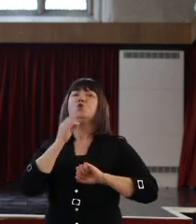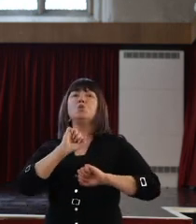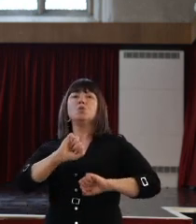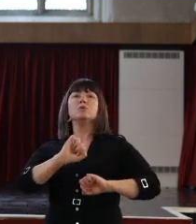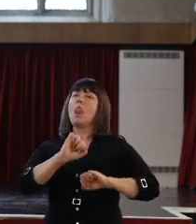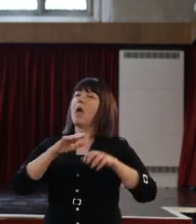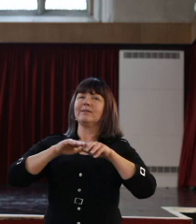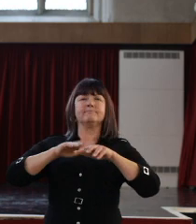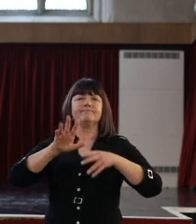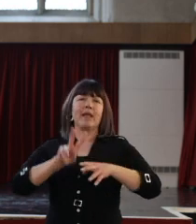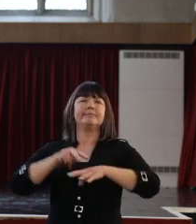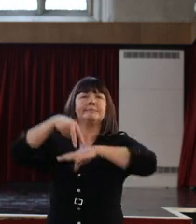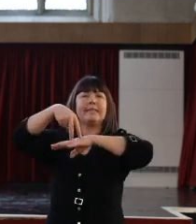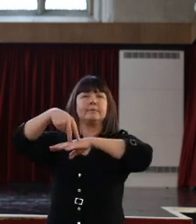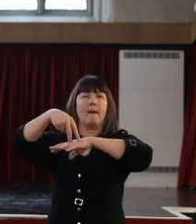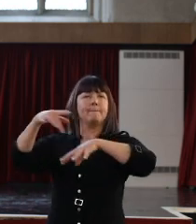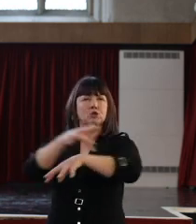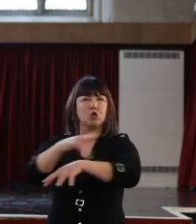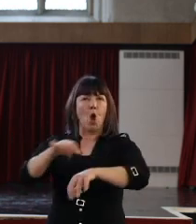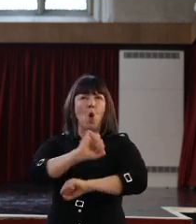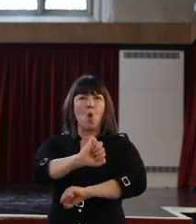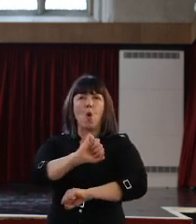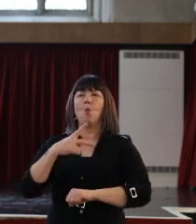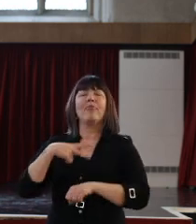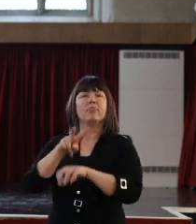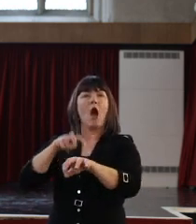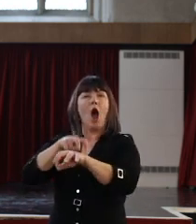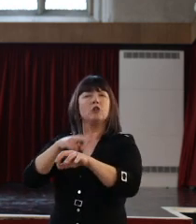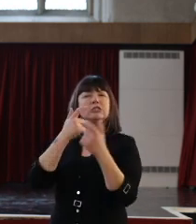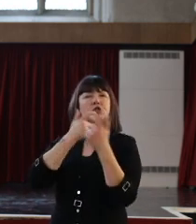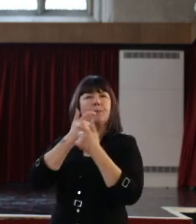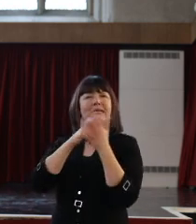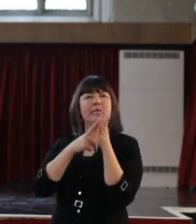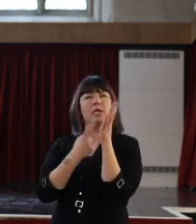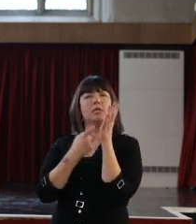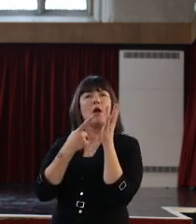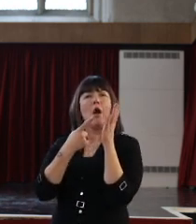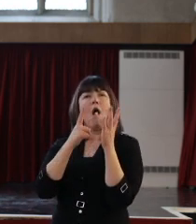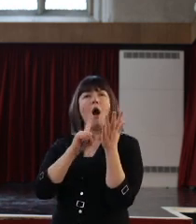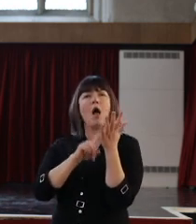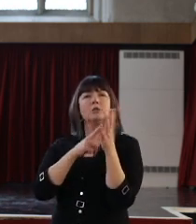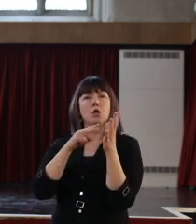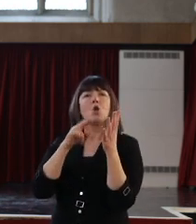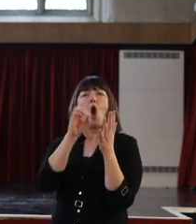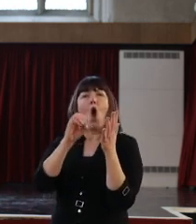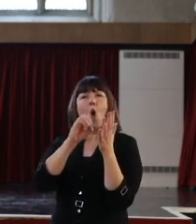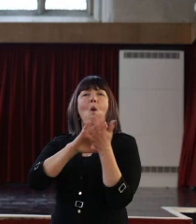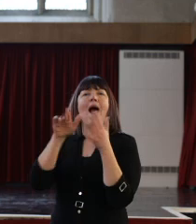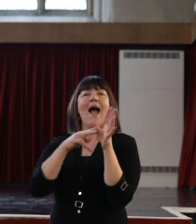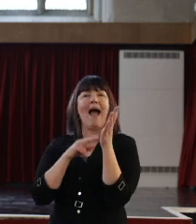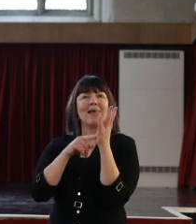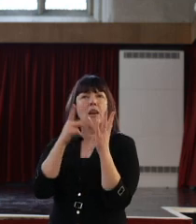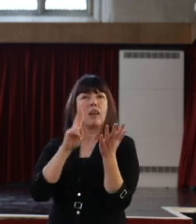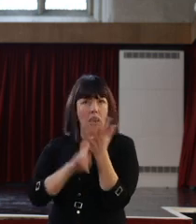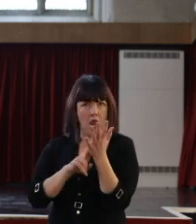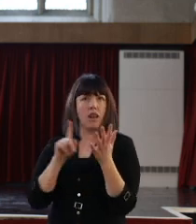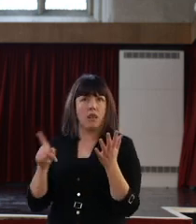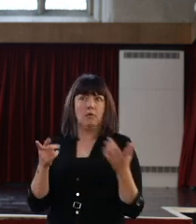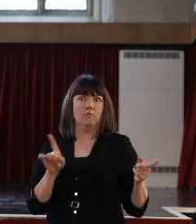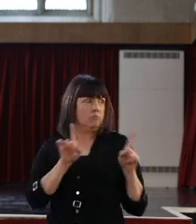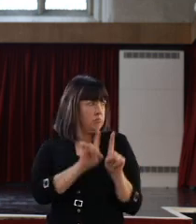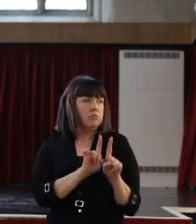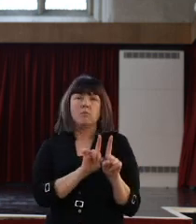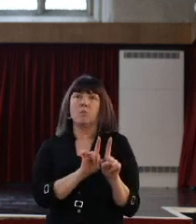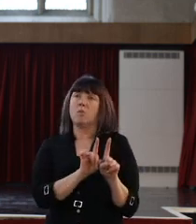O'Hanlon. And most poignantly for me, the very same month, October 1997, we made the first of many